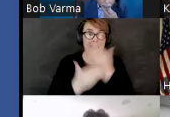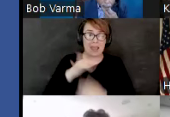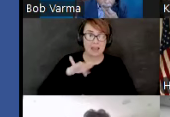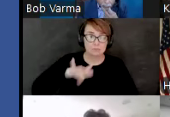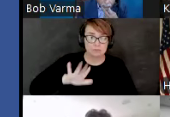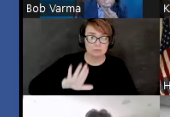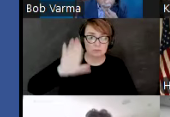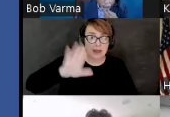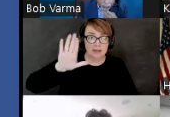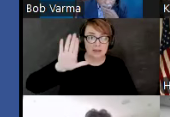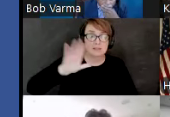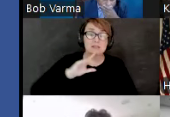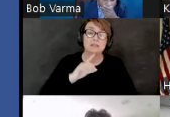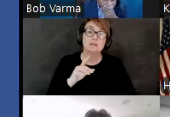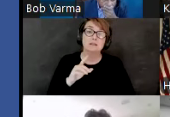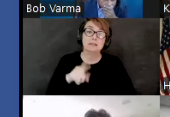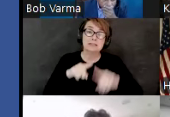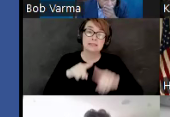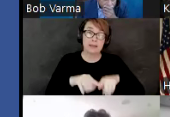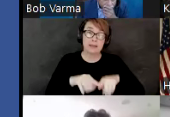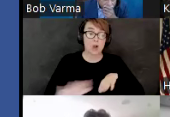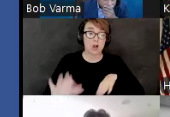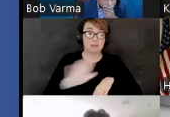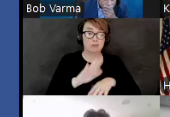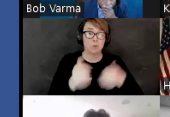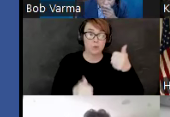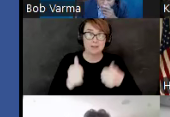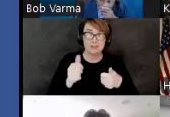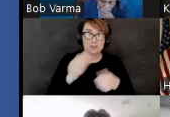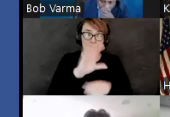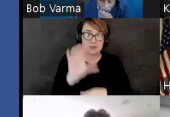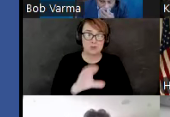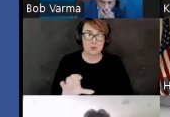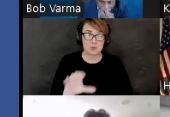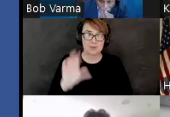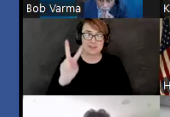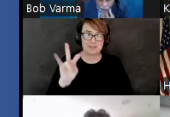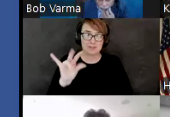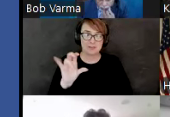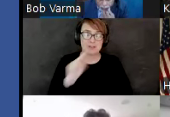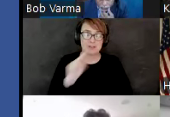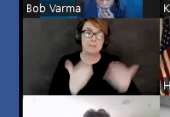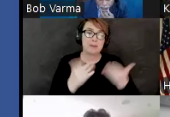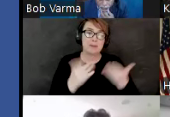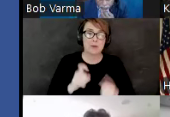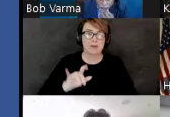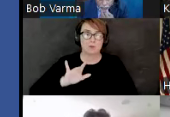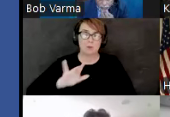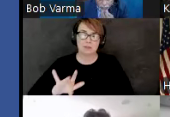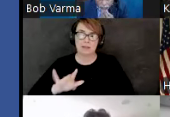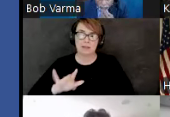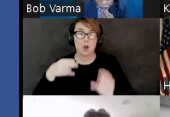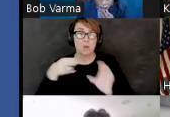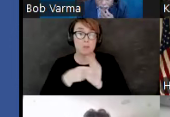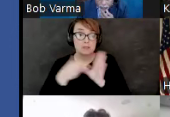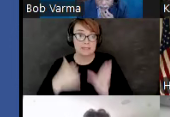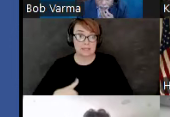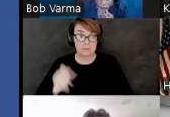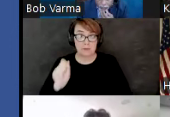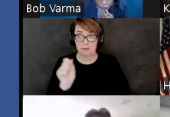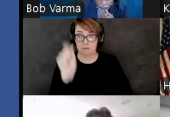on your Zoom version you have, you may have to click on the participant panel first and then find the raise